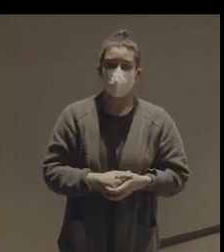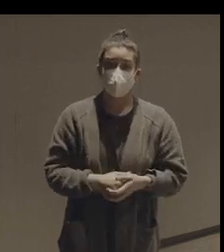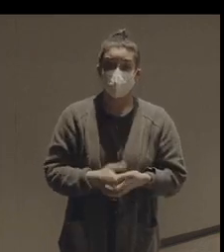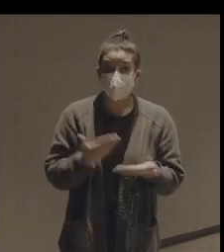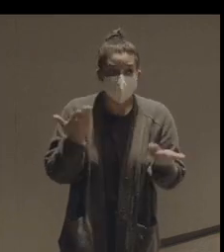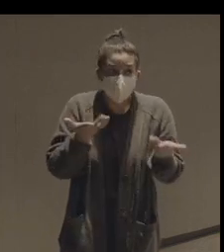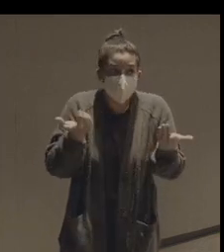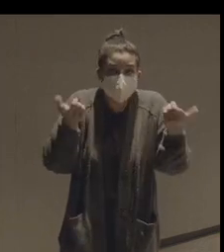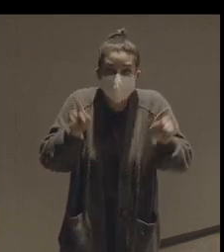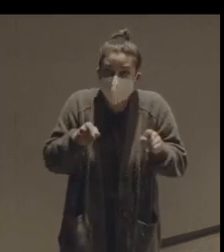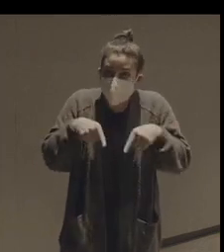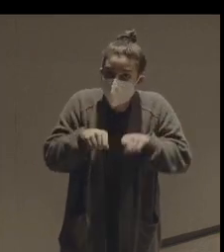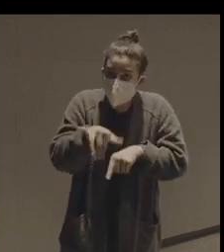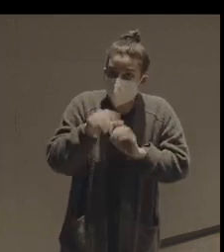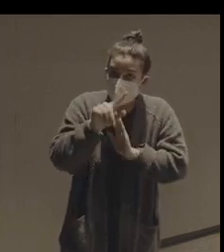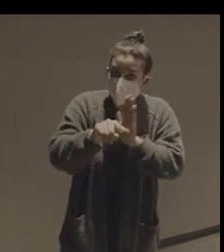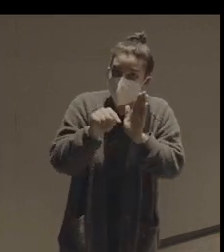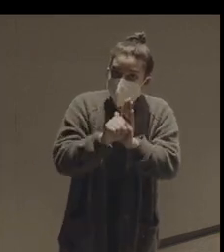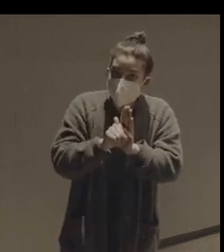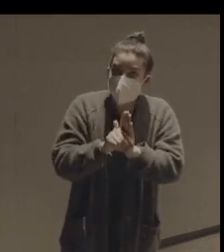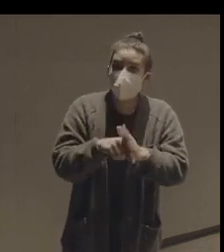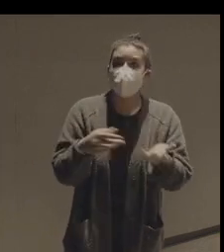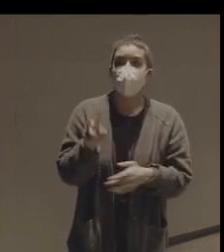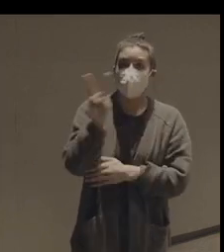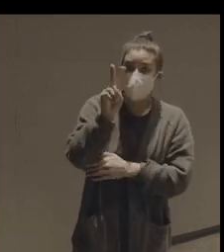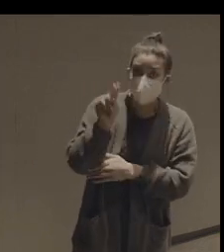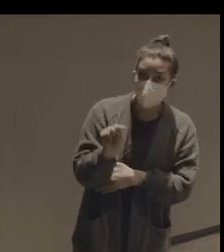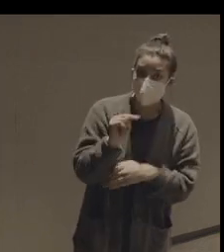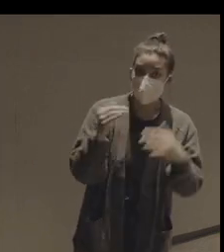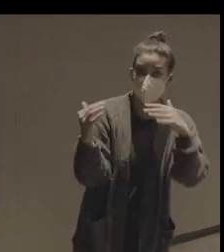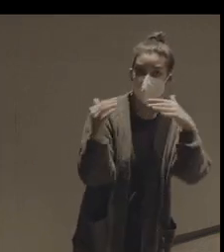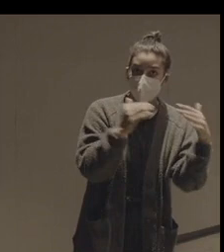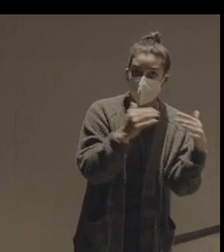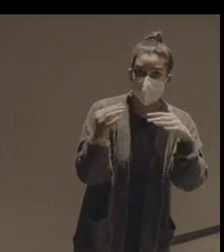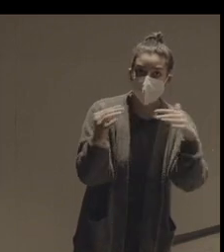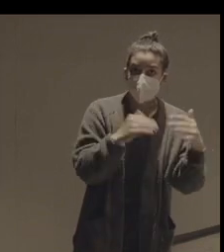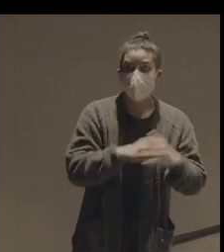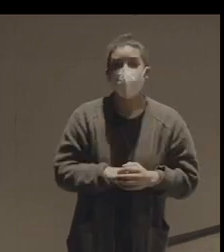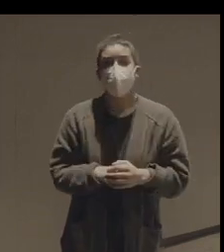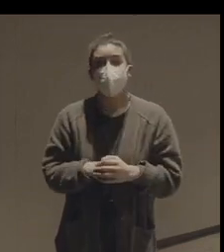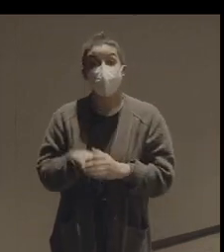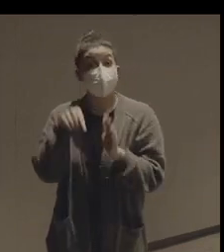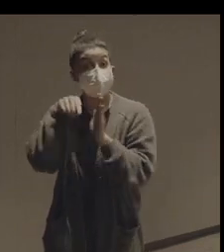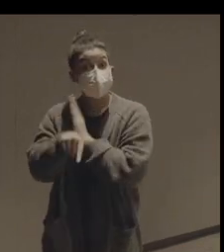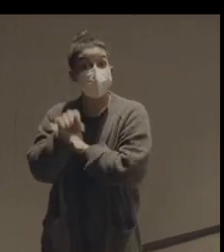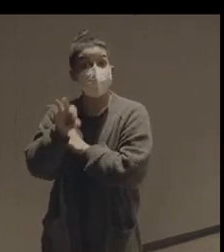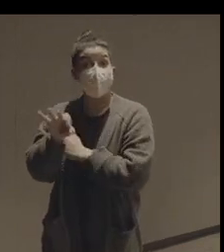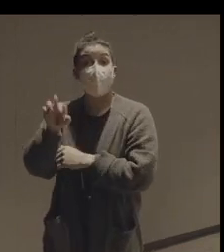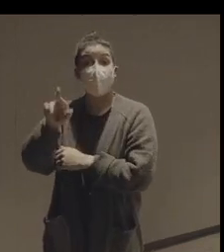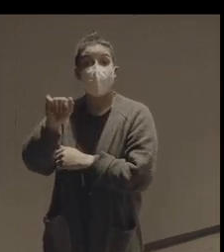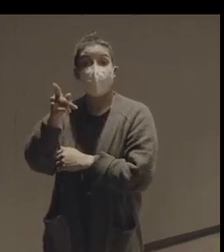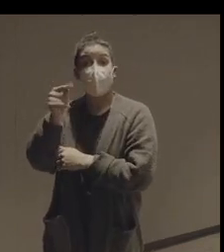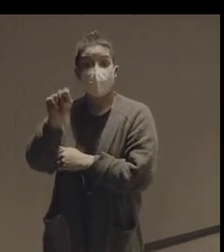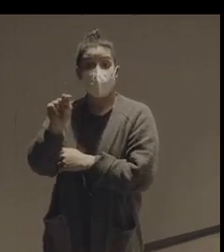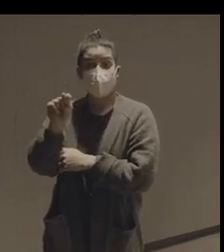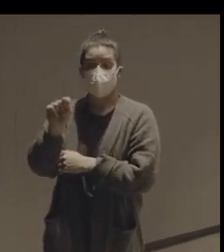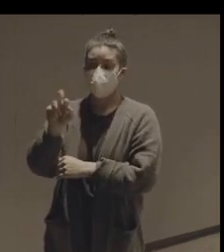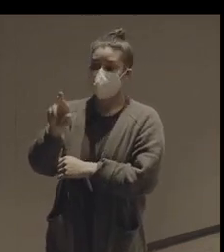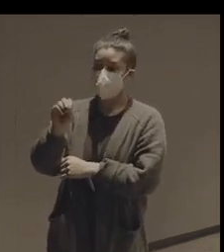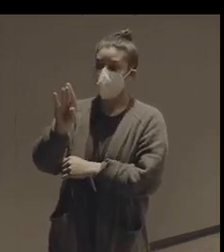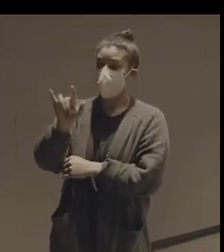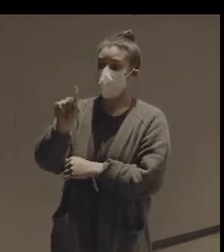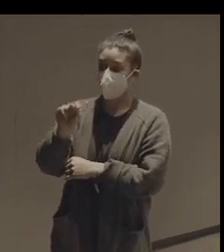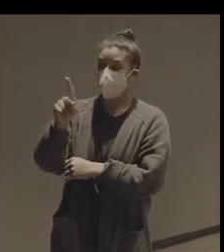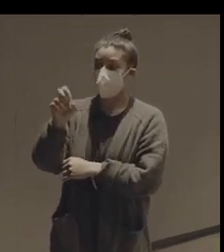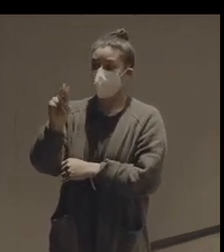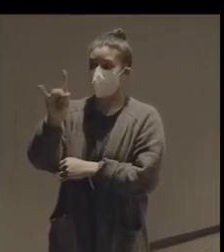the Manson family, the Watts Uprising, and the assassination of Robert Kennedy in Los Angeles at the Ambassador Hotel, I don't know why that always makes